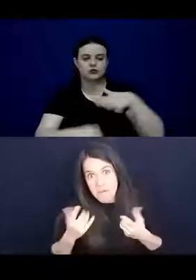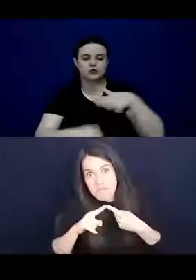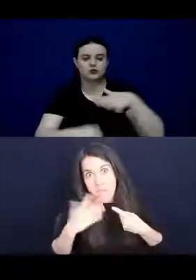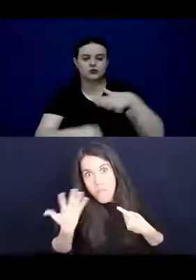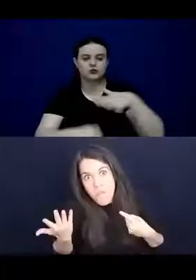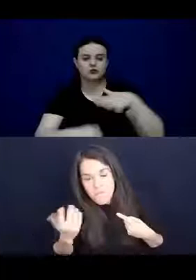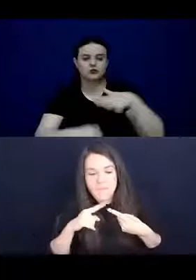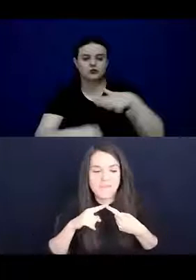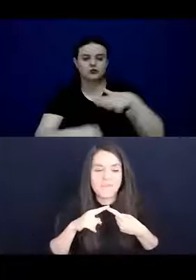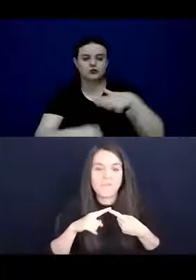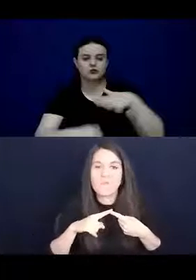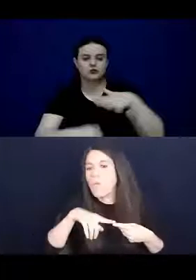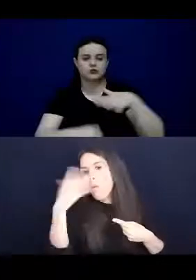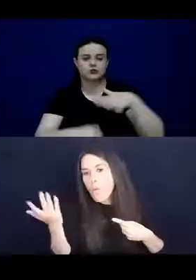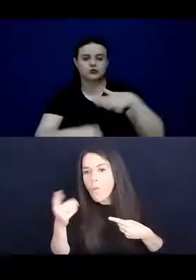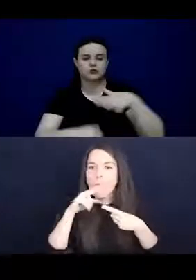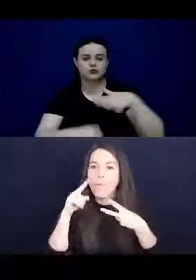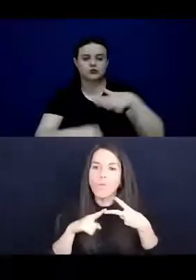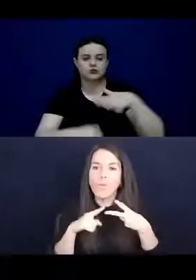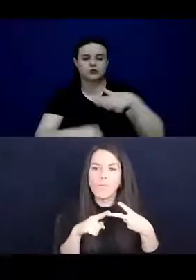there will be